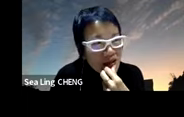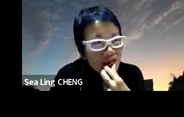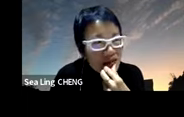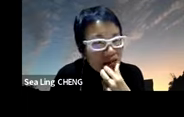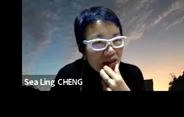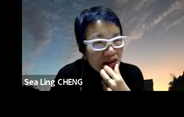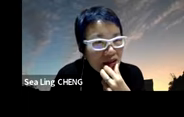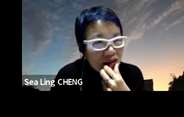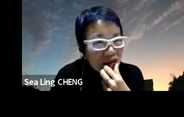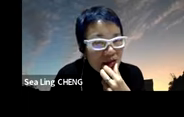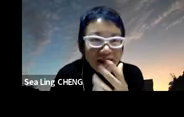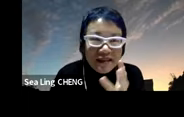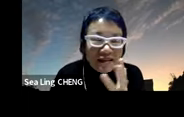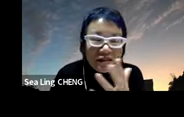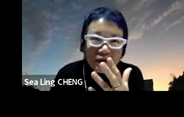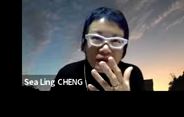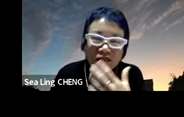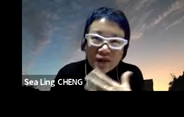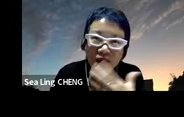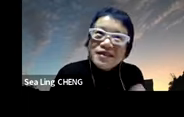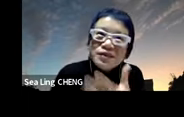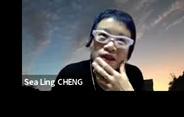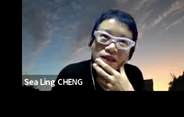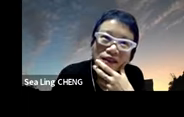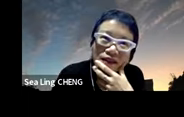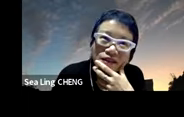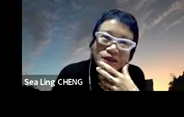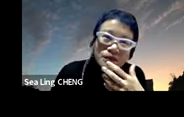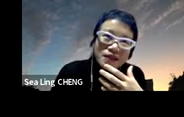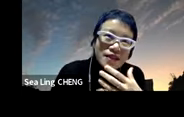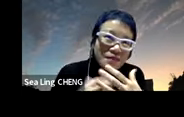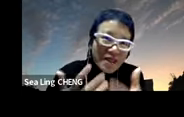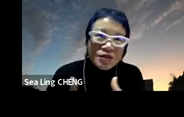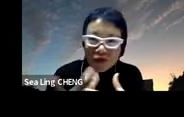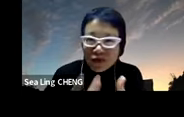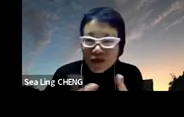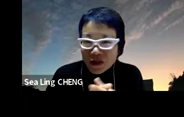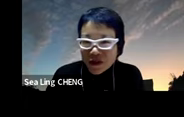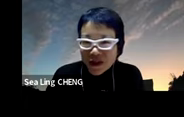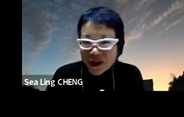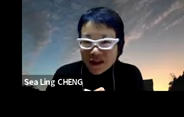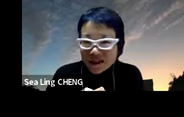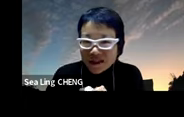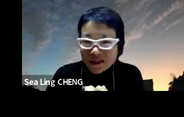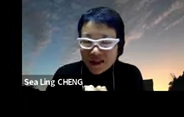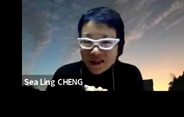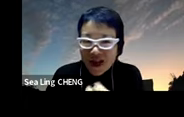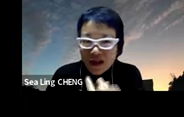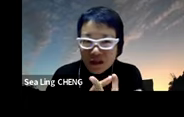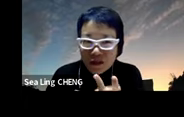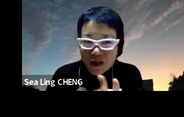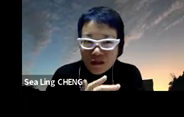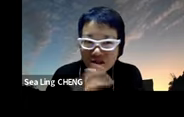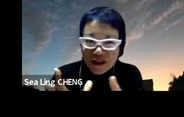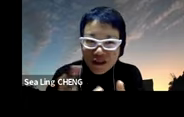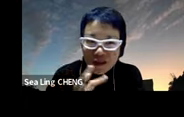it made me really wonder what does it mean to do research on gender? How